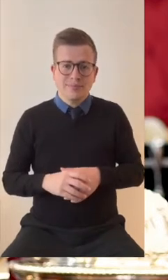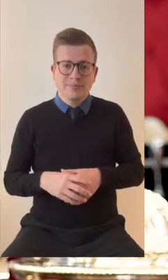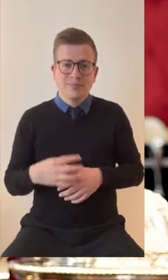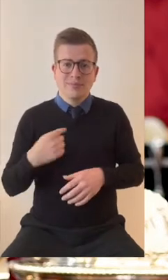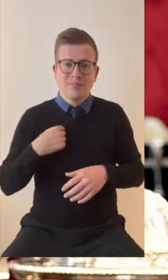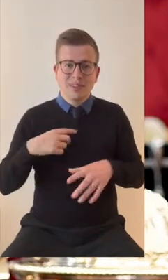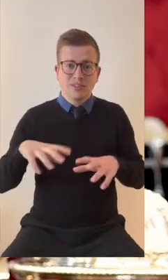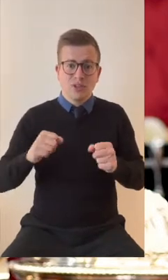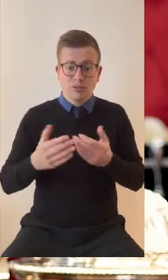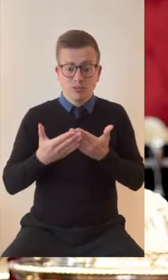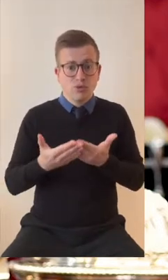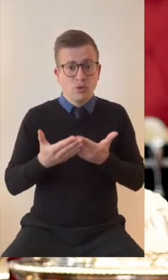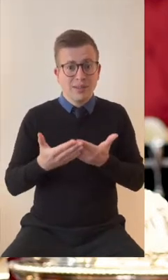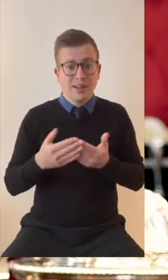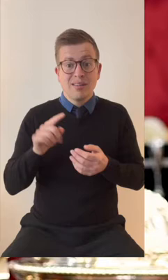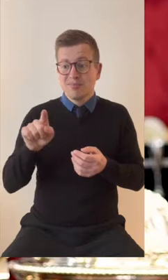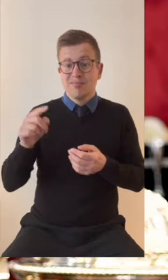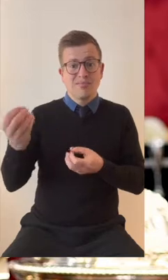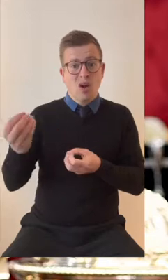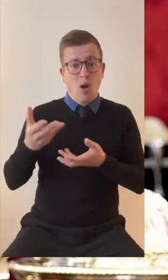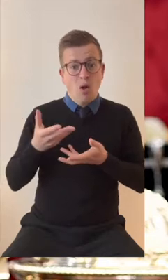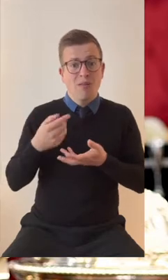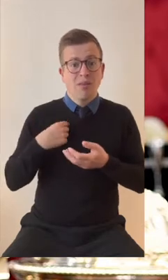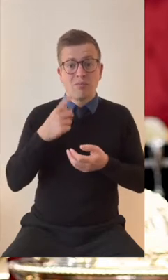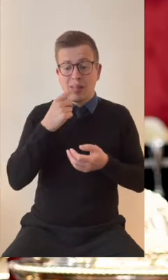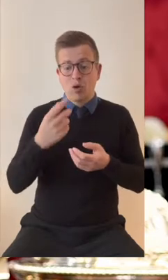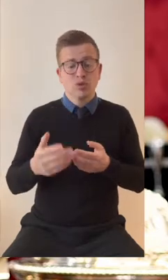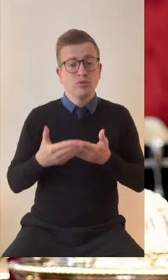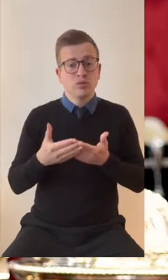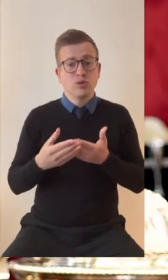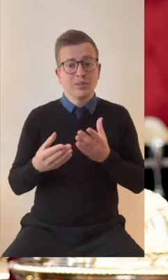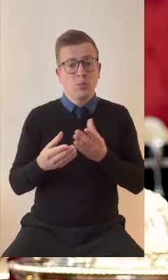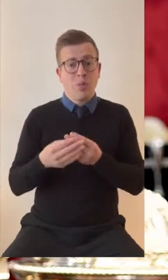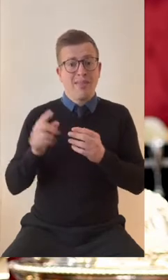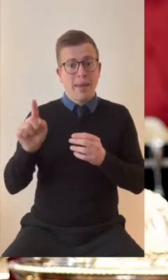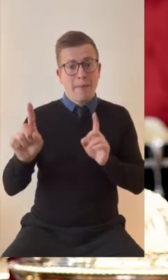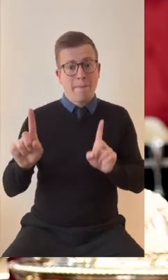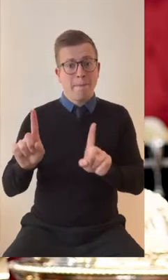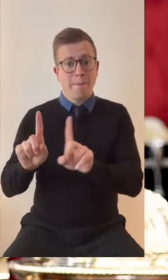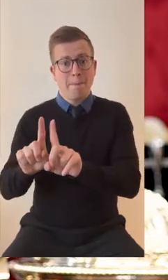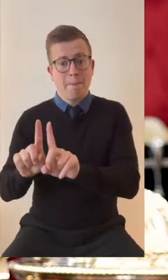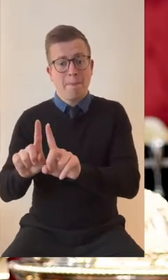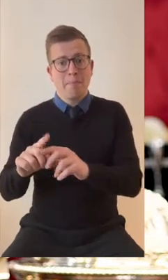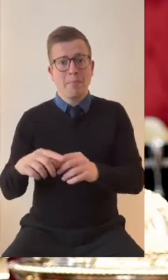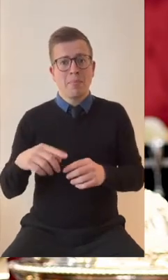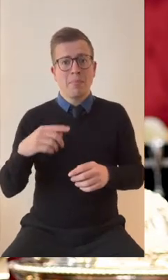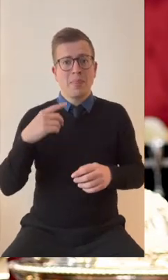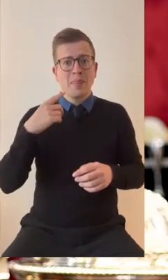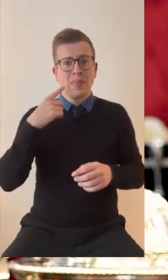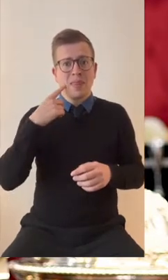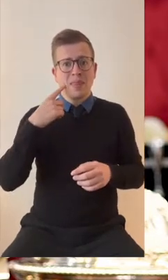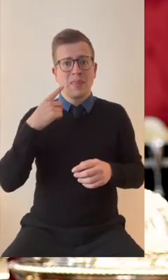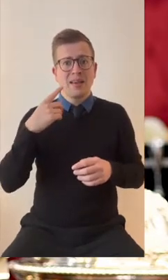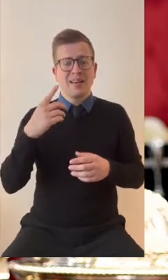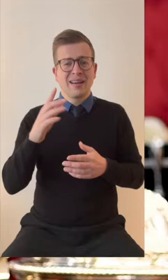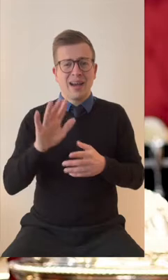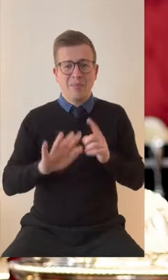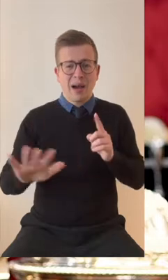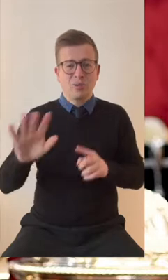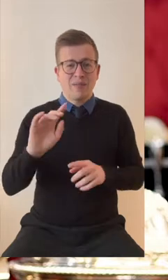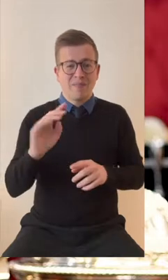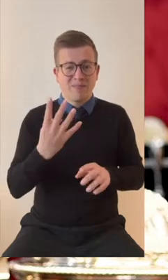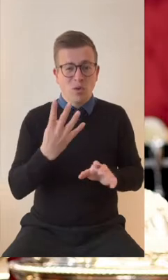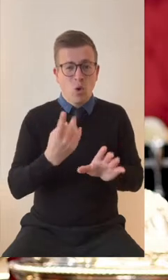sort of started studying. He offered me that I could study with him, and I think I ended up doing about 4 years with